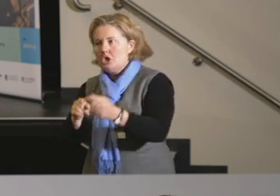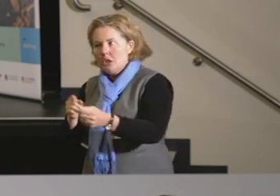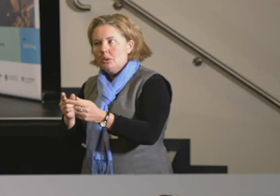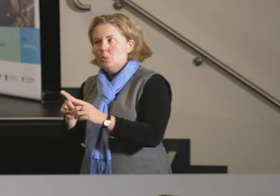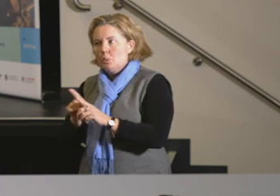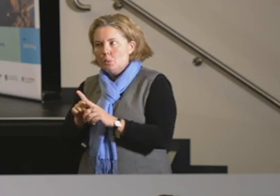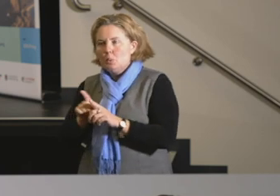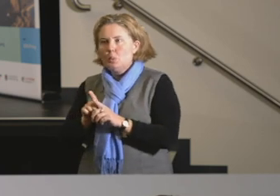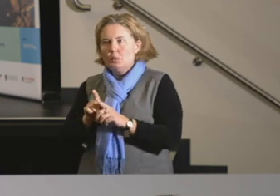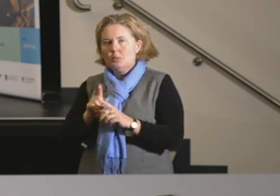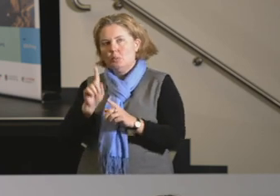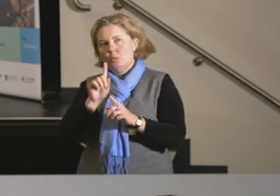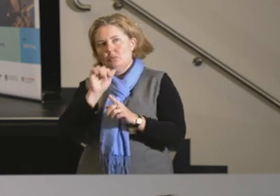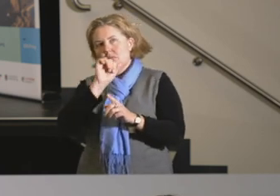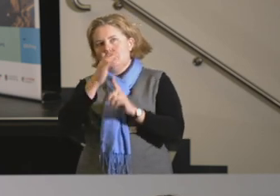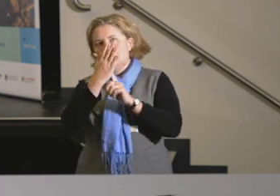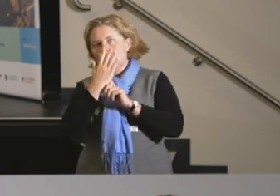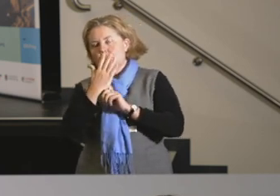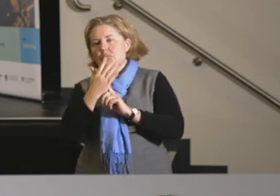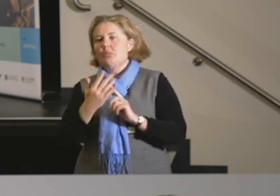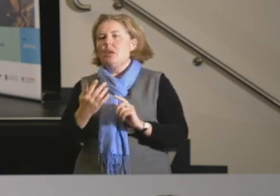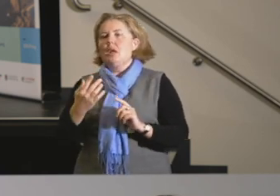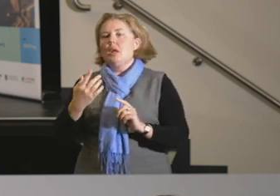has for me brought out also